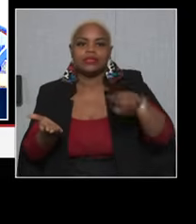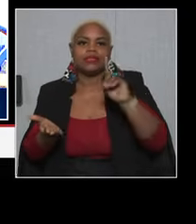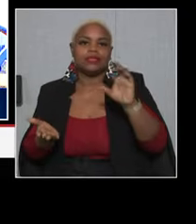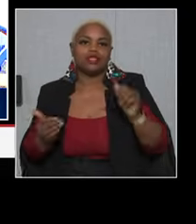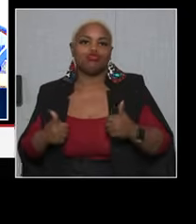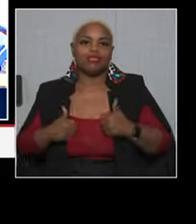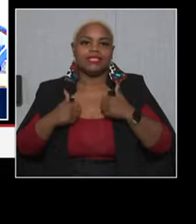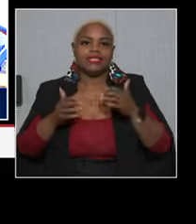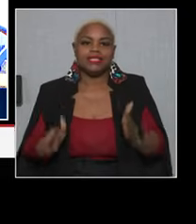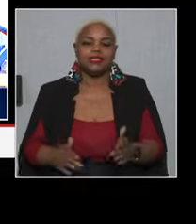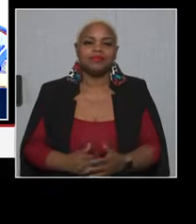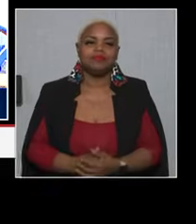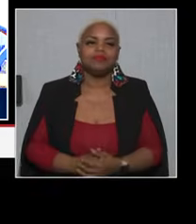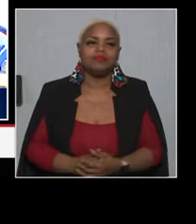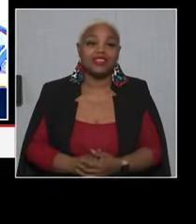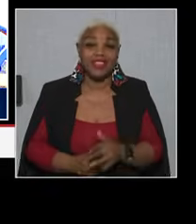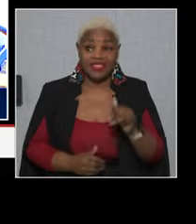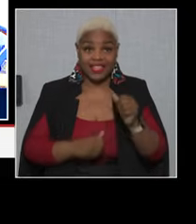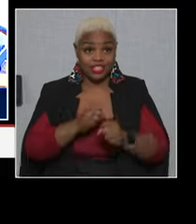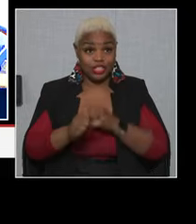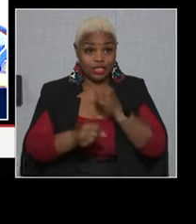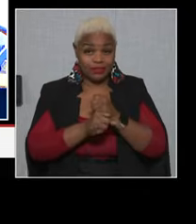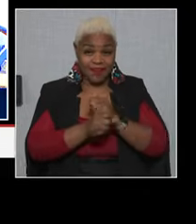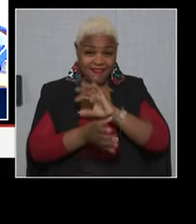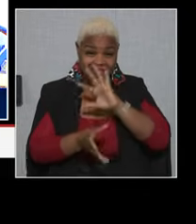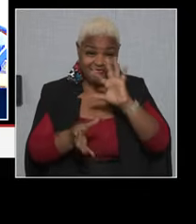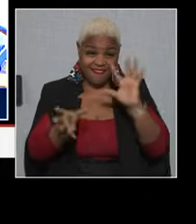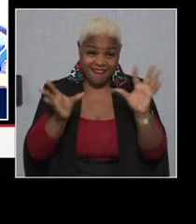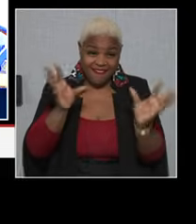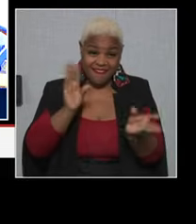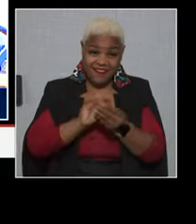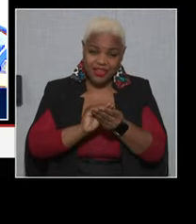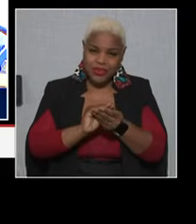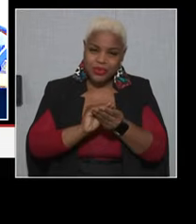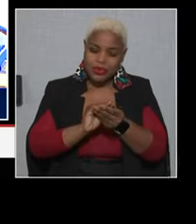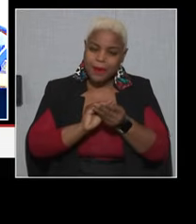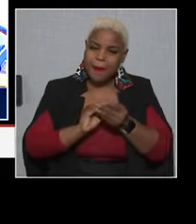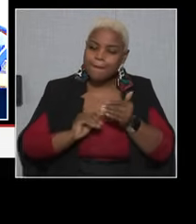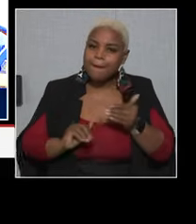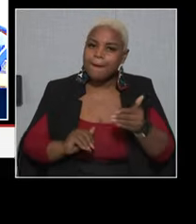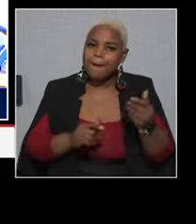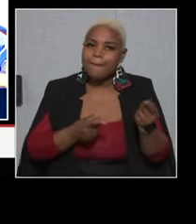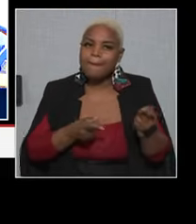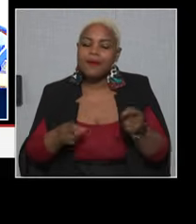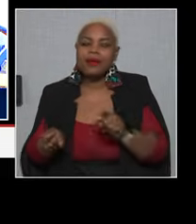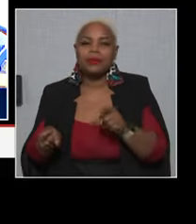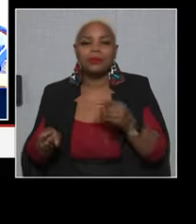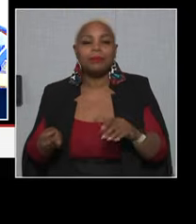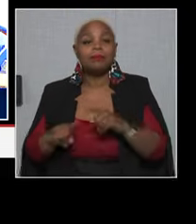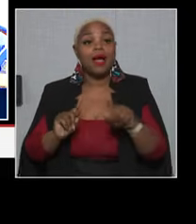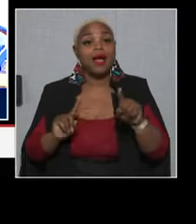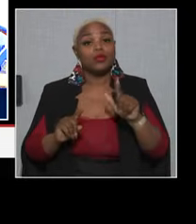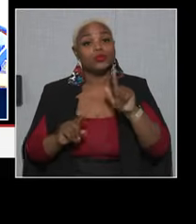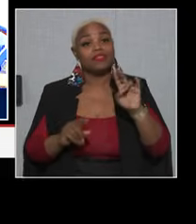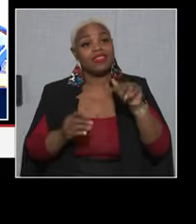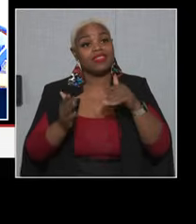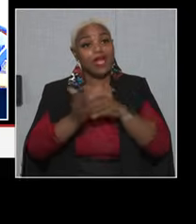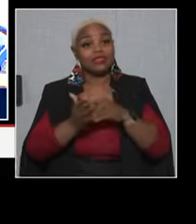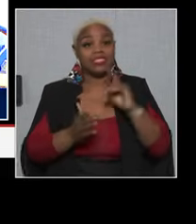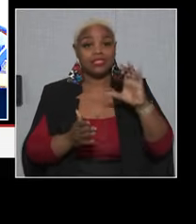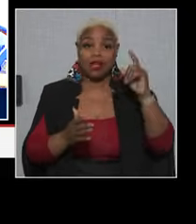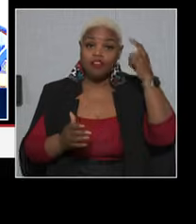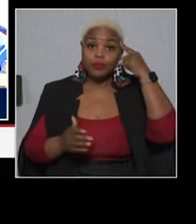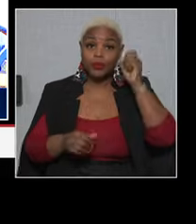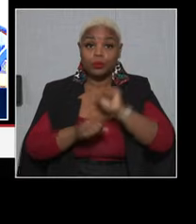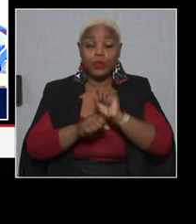that 37,000 D.C. Government employees and my leadership team handled each one